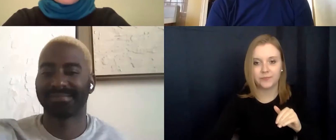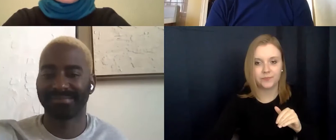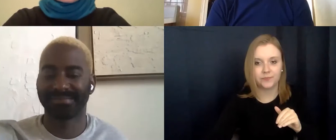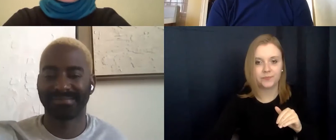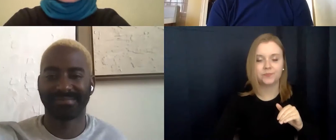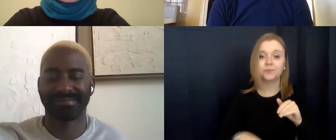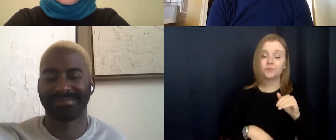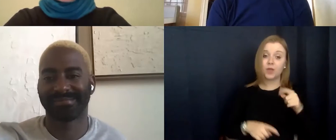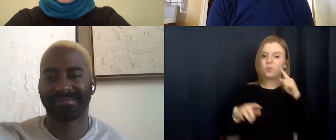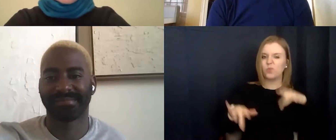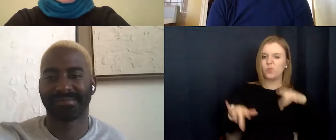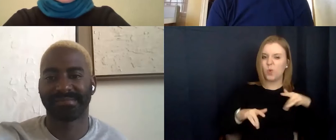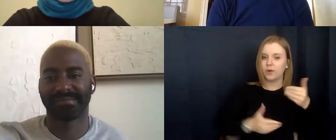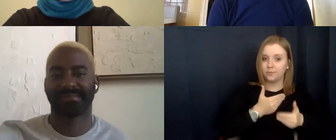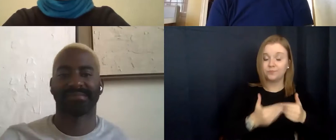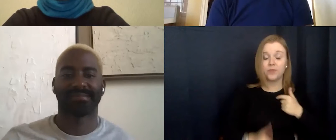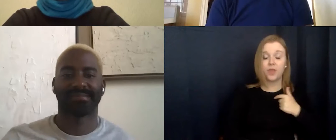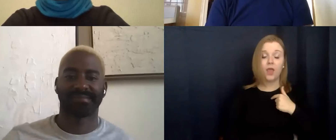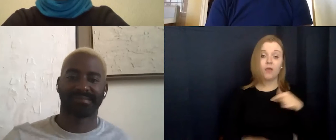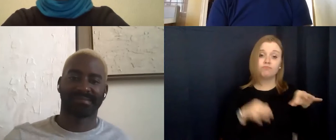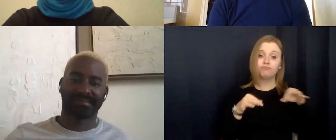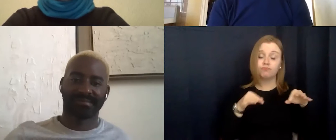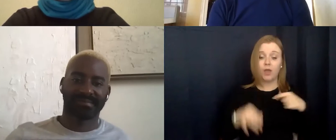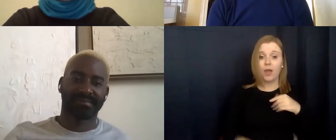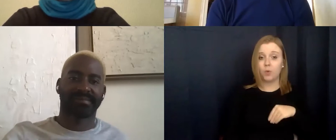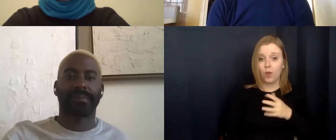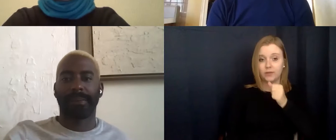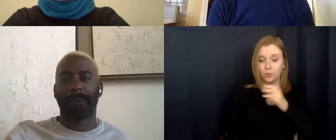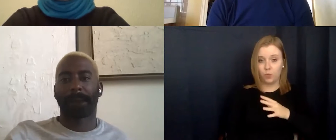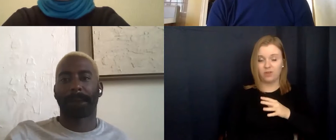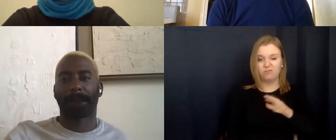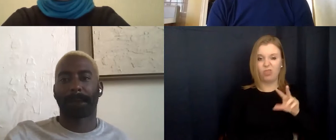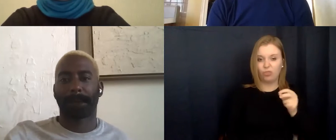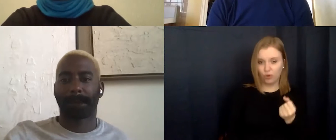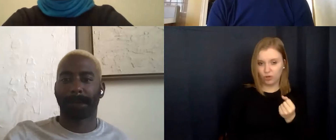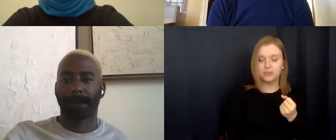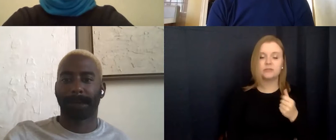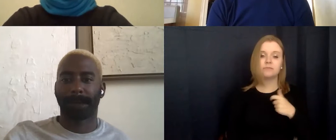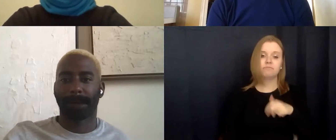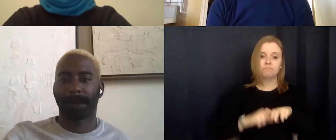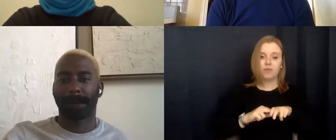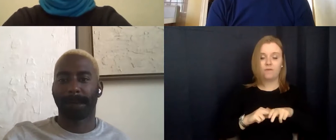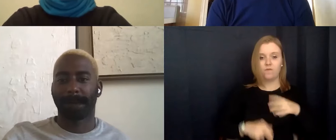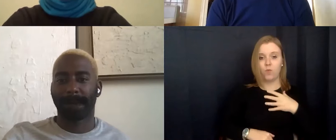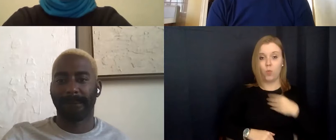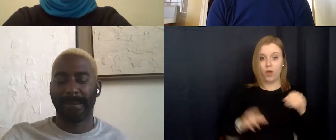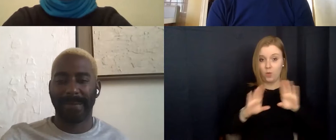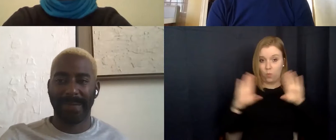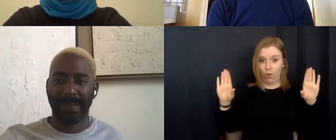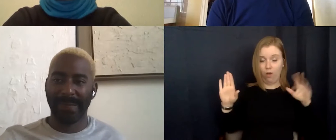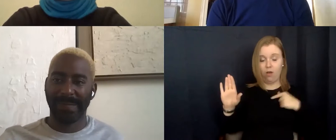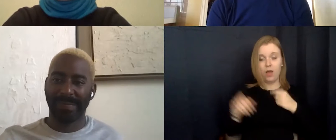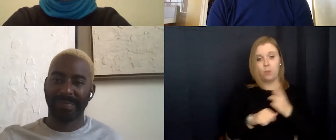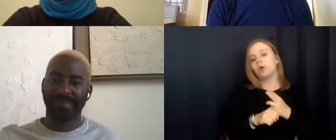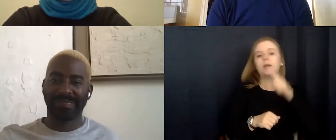I'm a white woman in her 30s. I'm sitting in front of a white wall. I'm wearing a black top